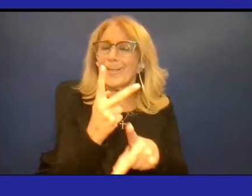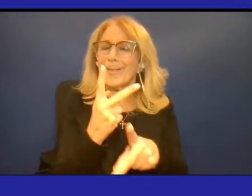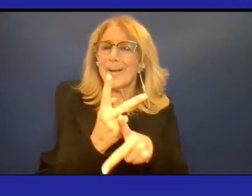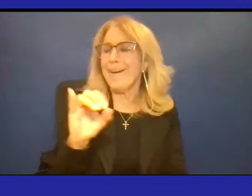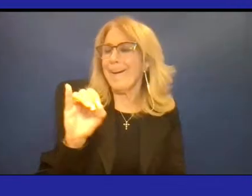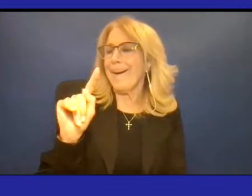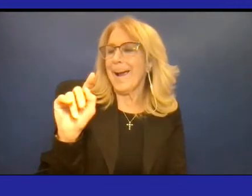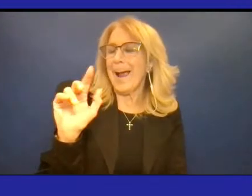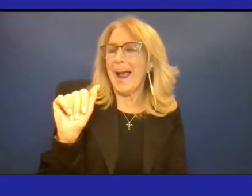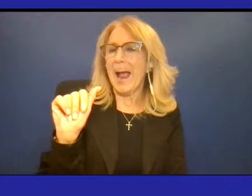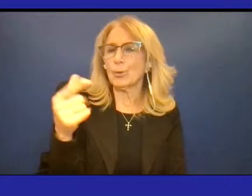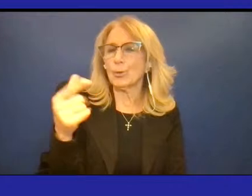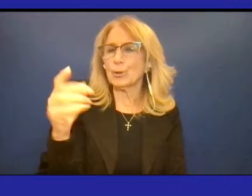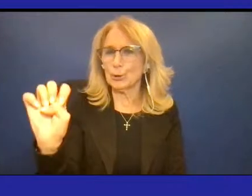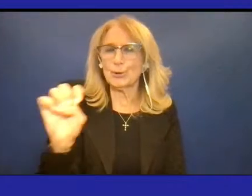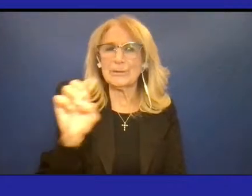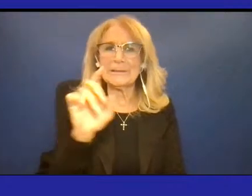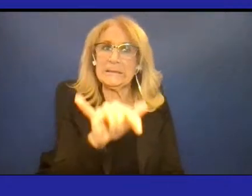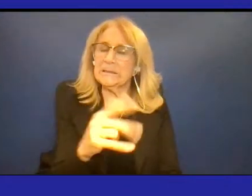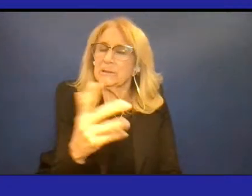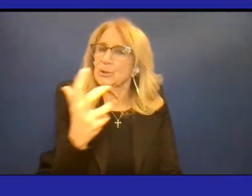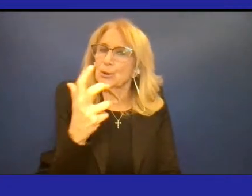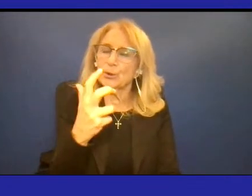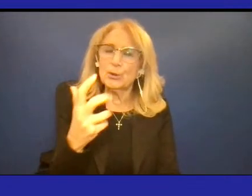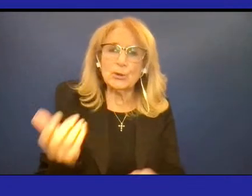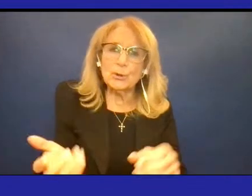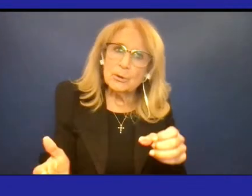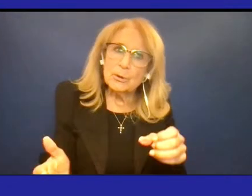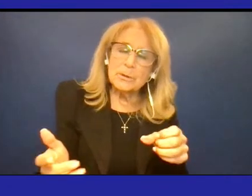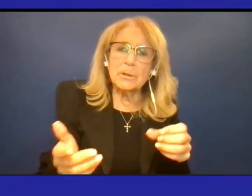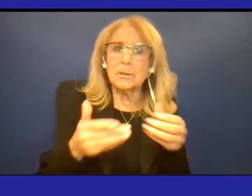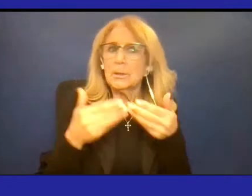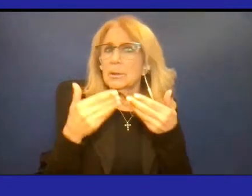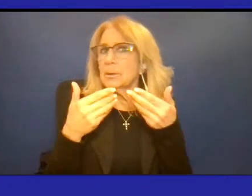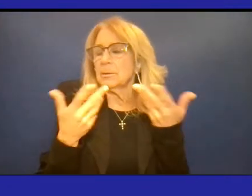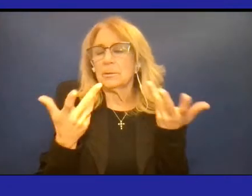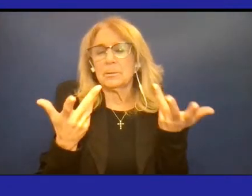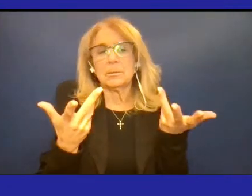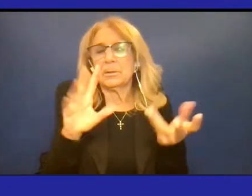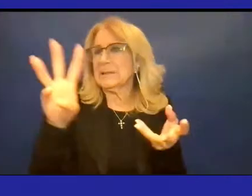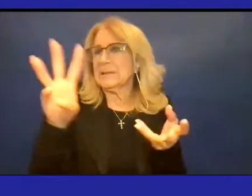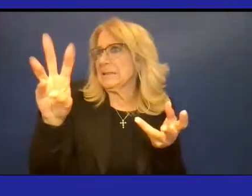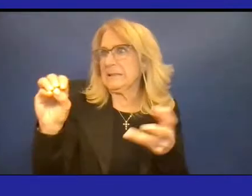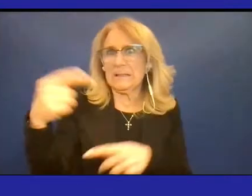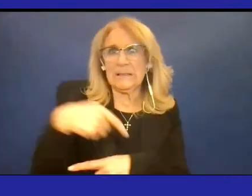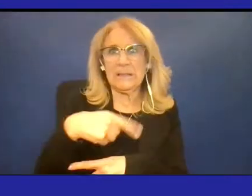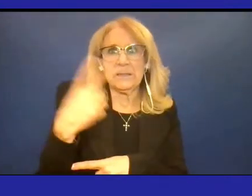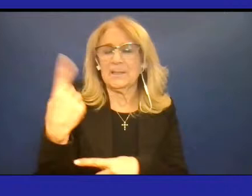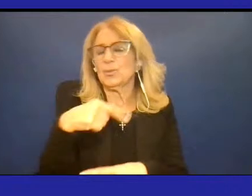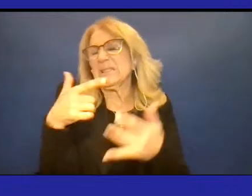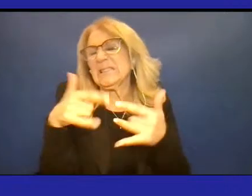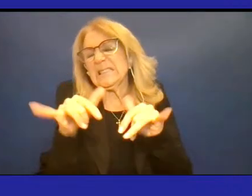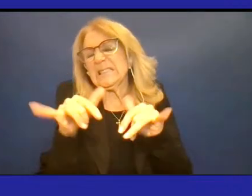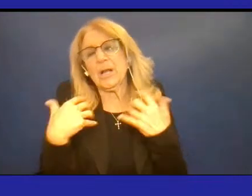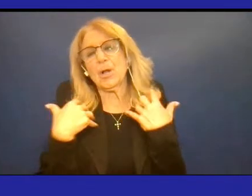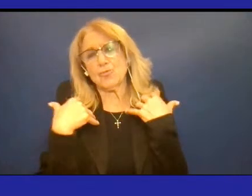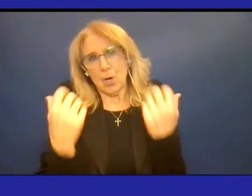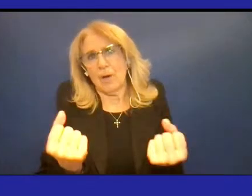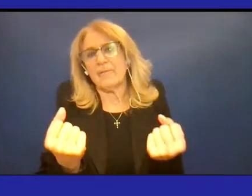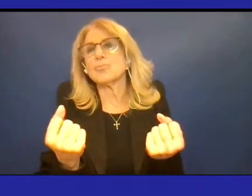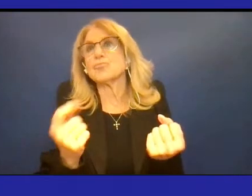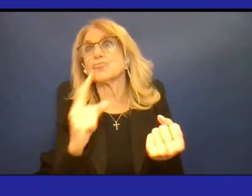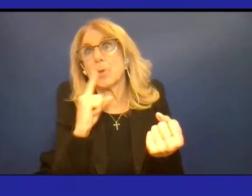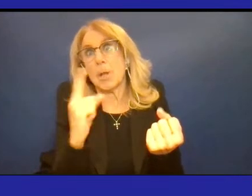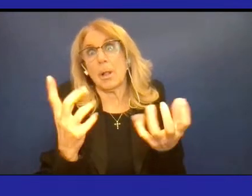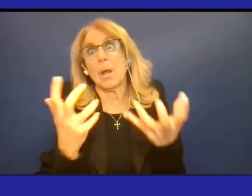caused an overall blip, especially to that 64 days, and we're still kind of recovering and coming down. So this should continue to come down, and we really do want to get back